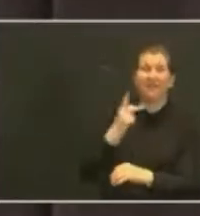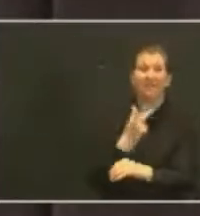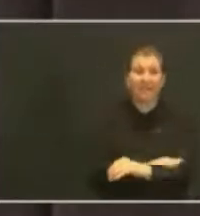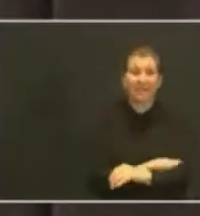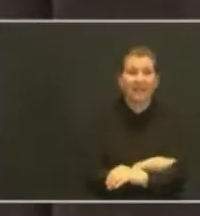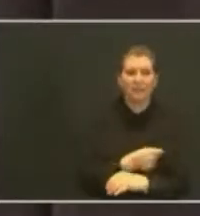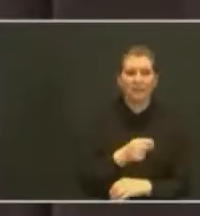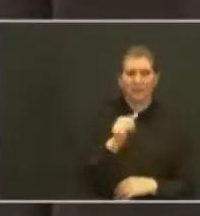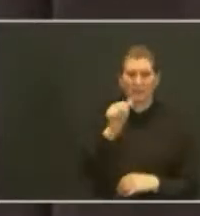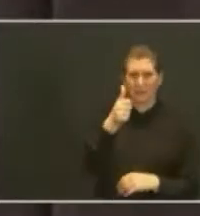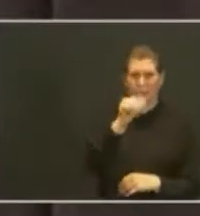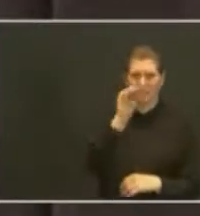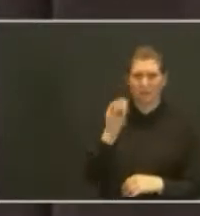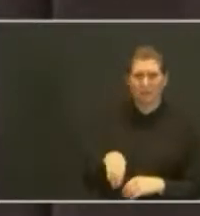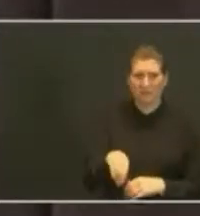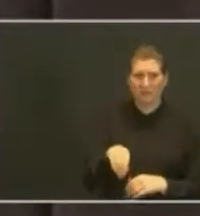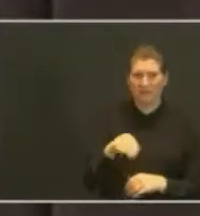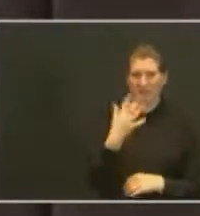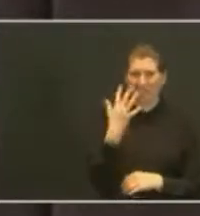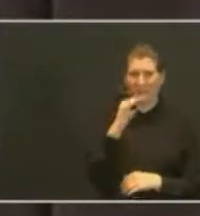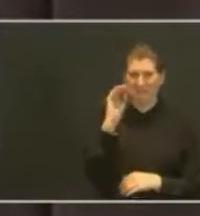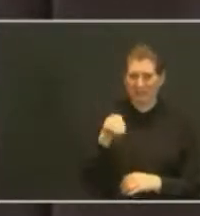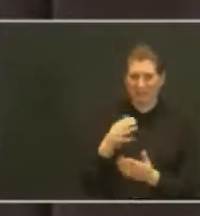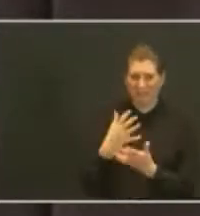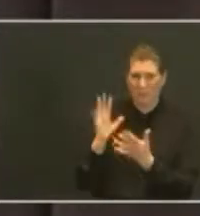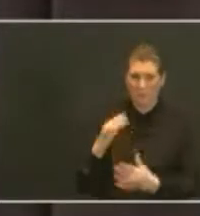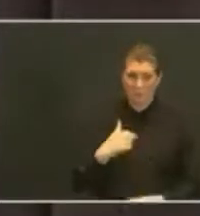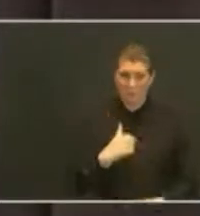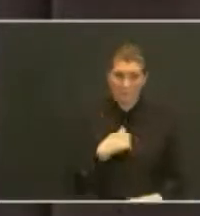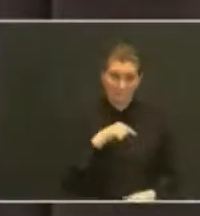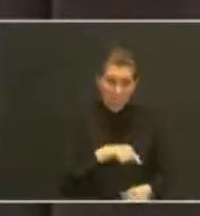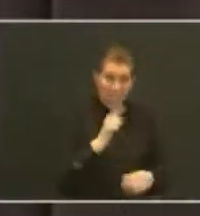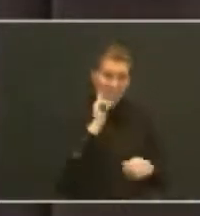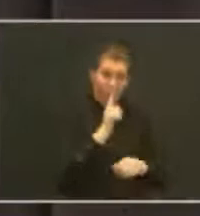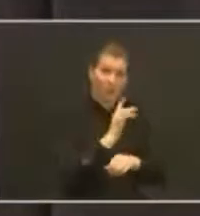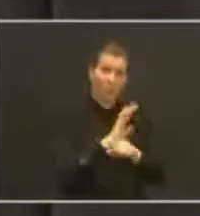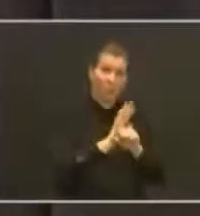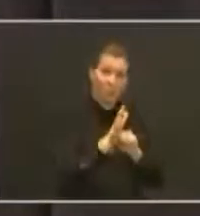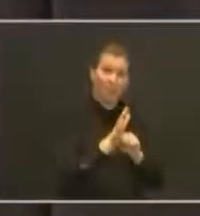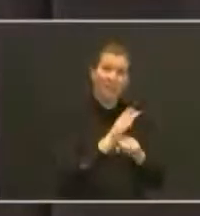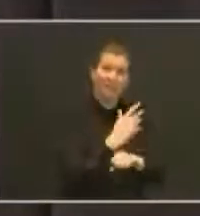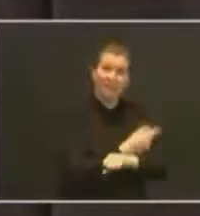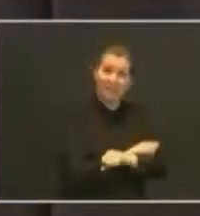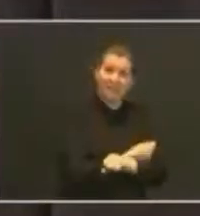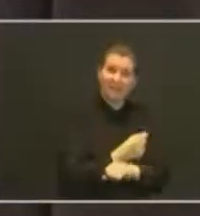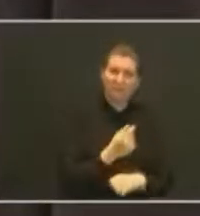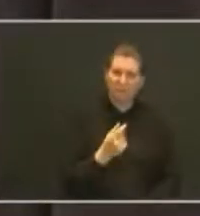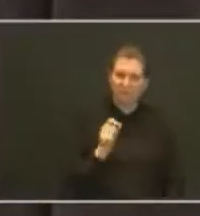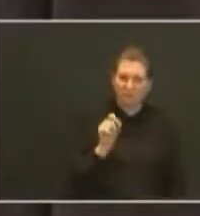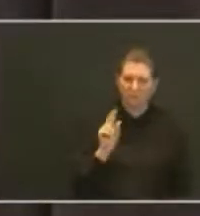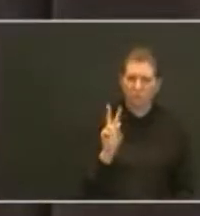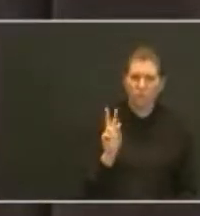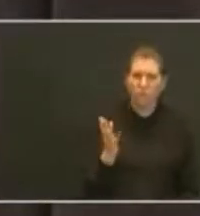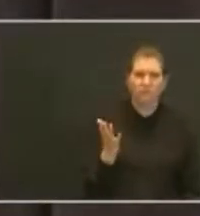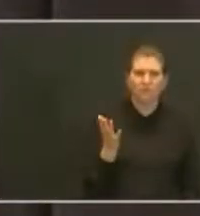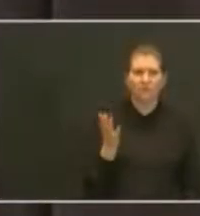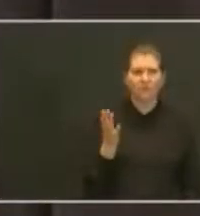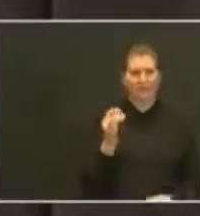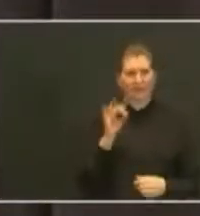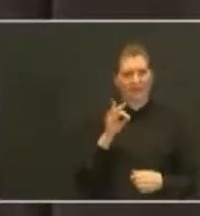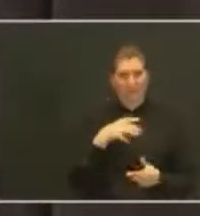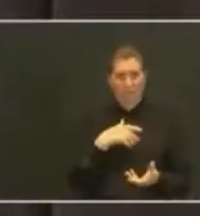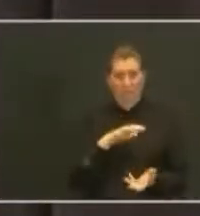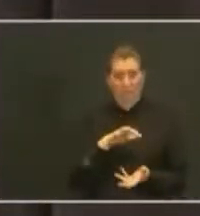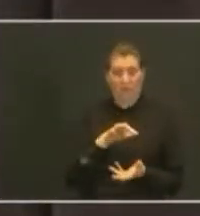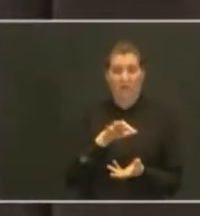at 0.2%. A big part of that is because after we would distribute, if vaccine had not been administered,